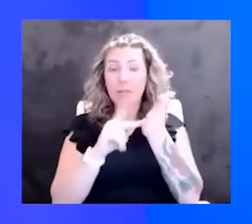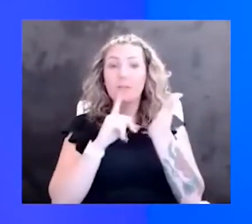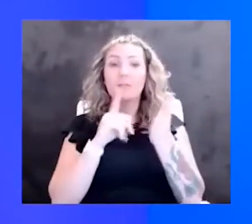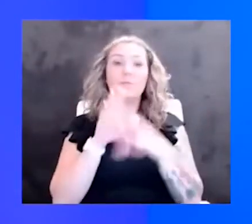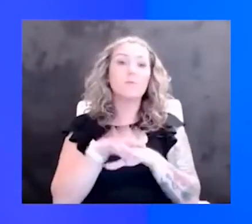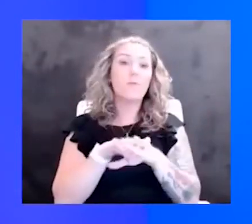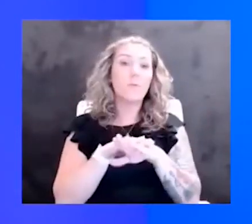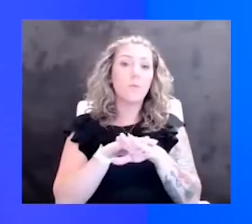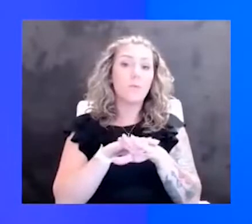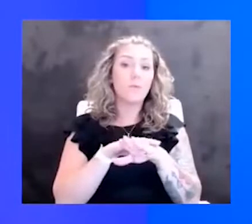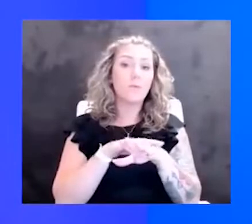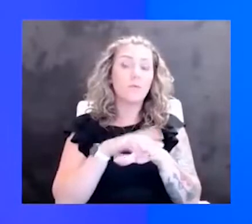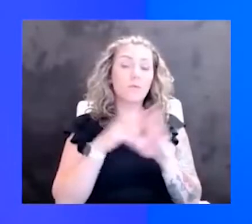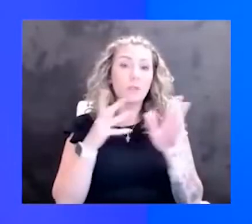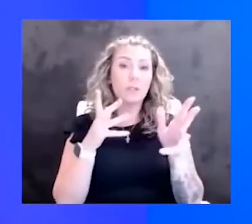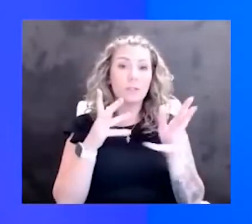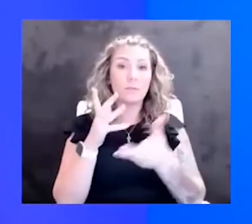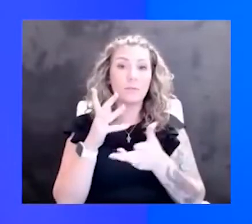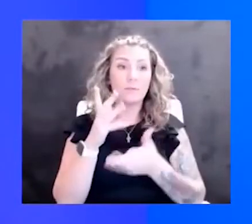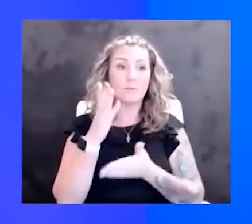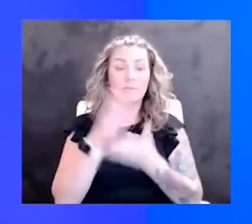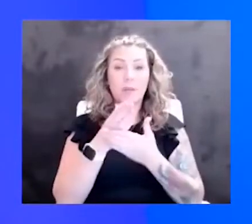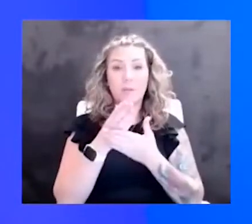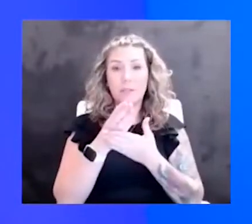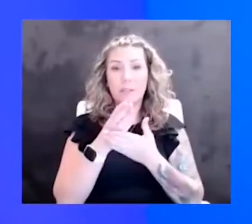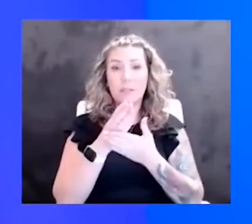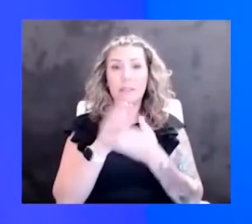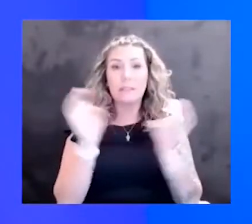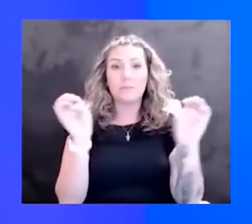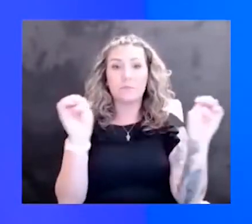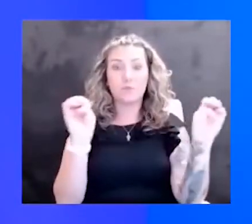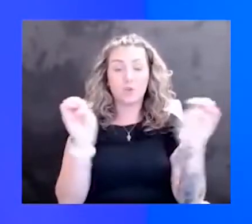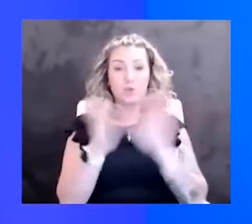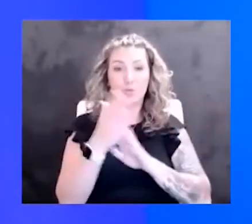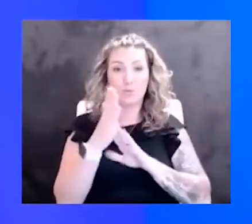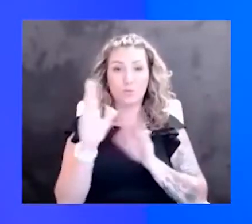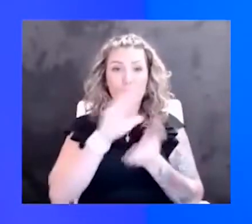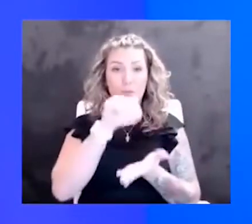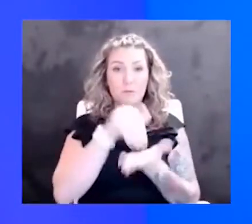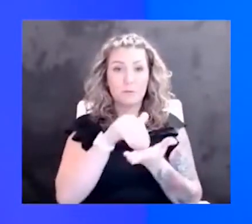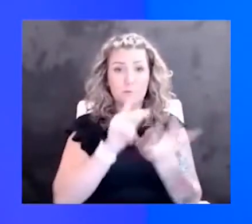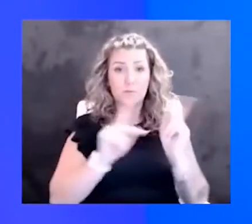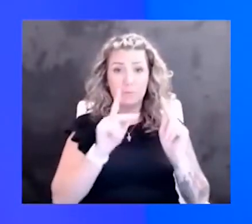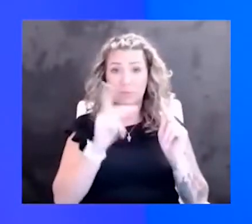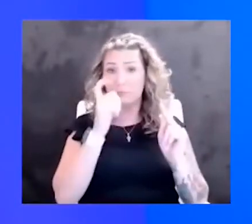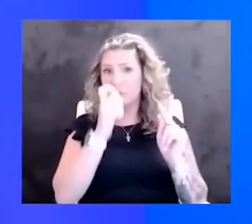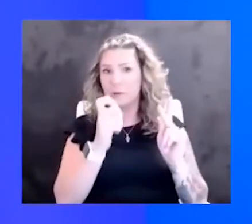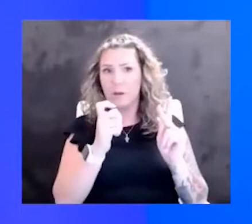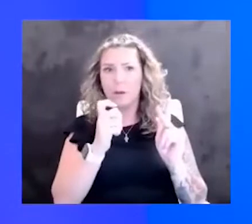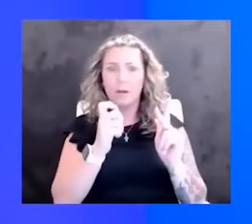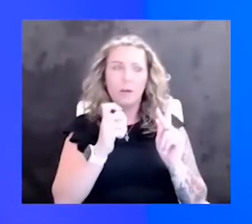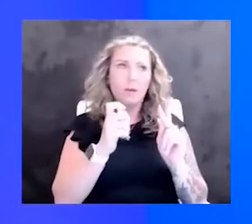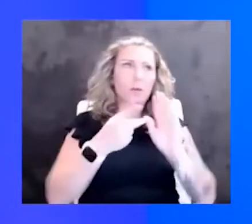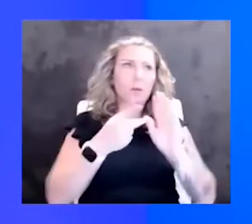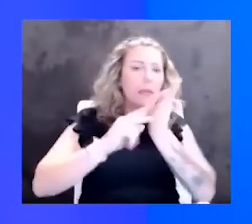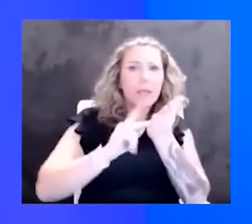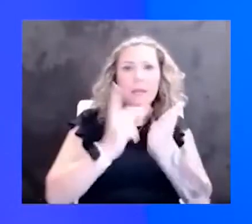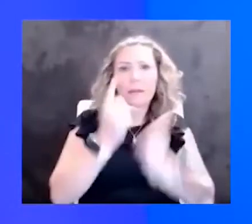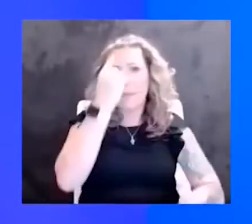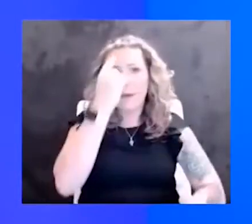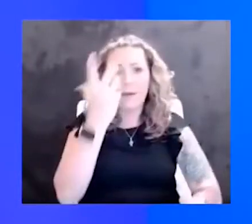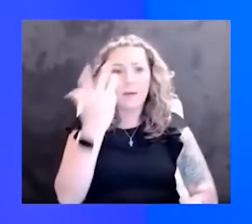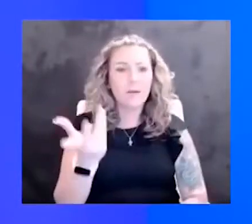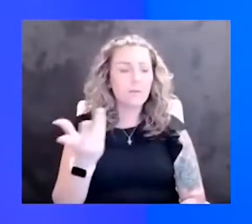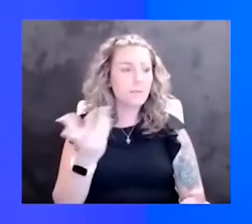standing down our emergency operations center. I do not want people to come away with the idea that means that because the